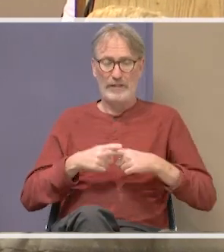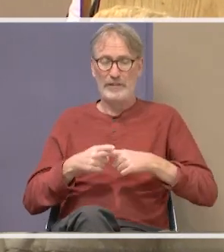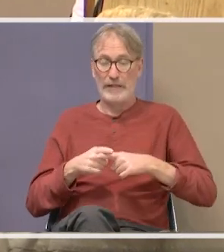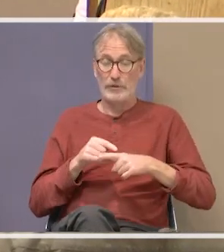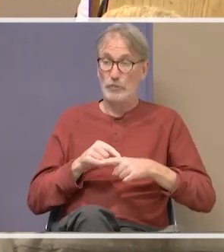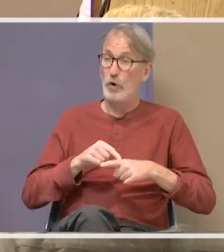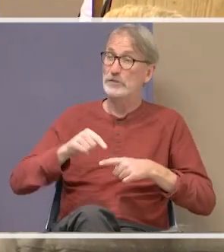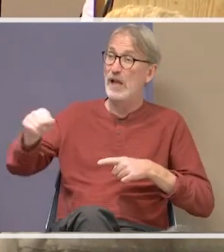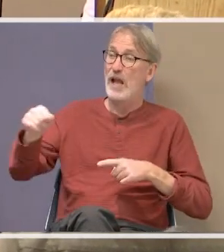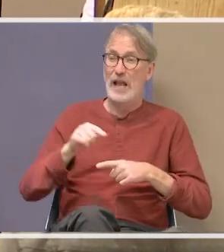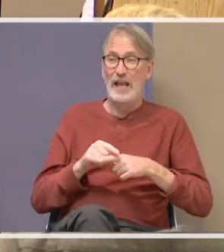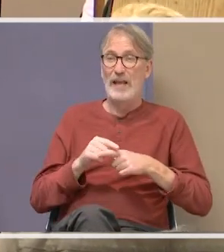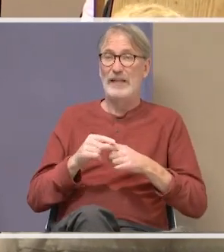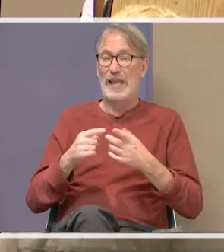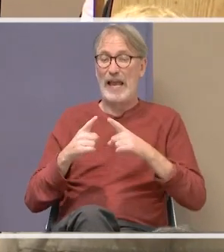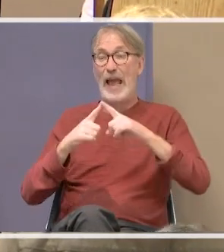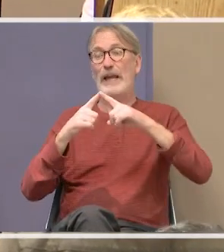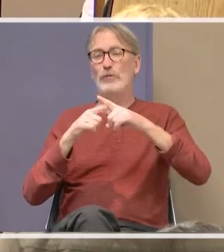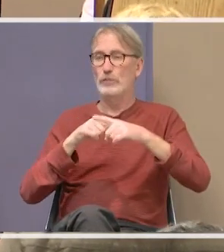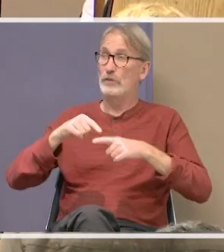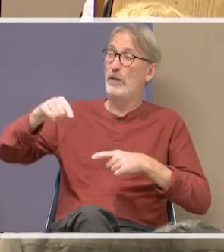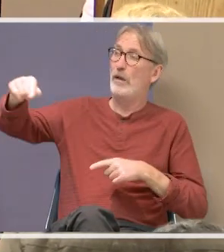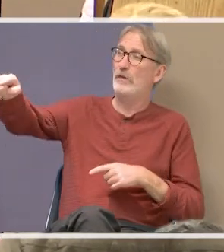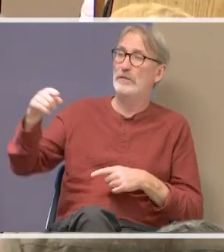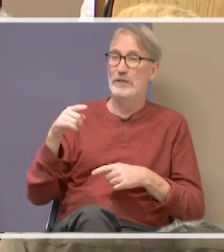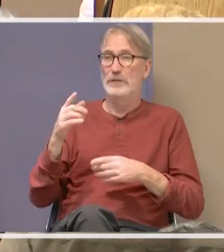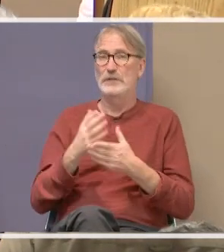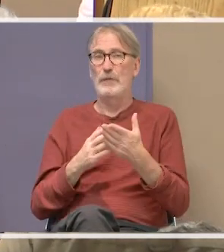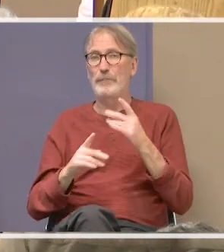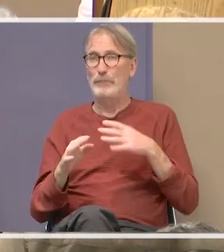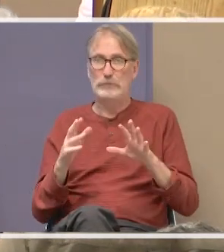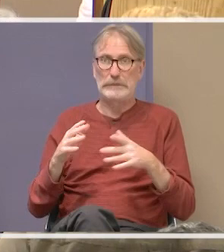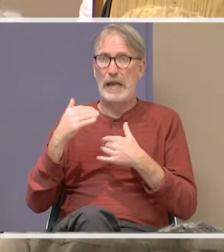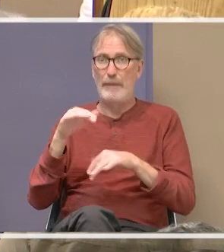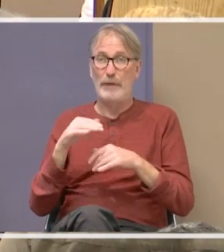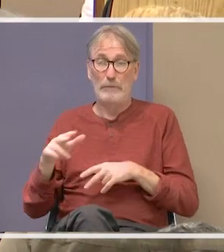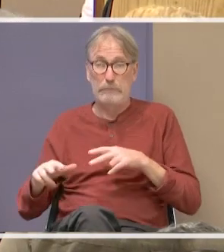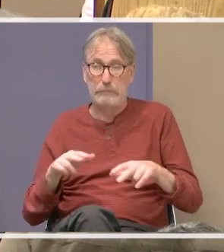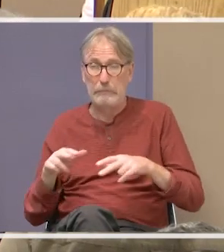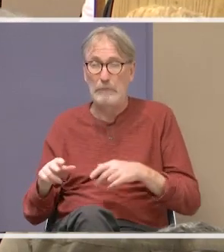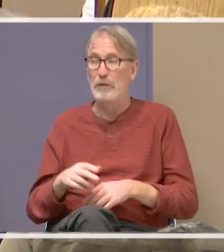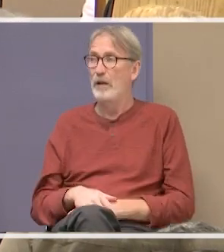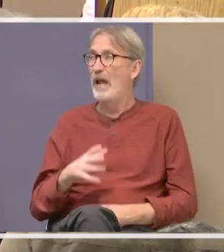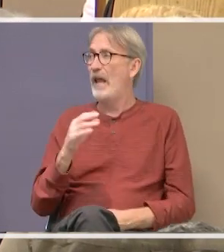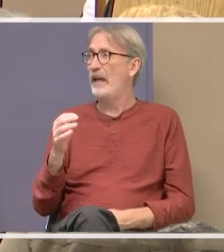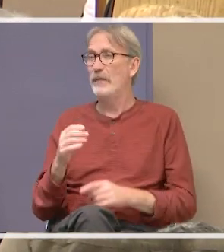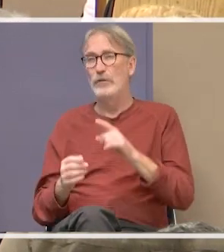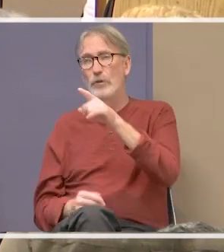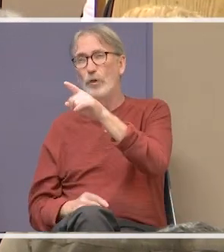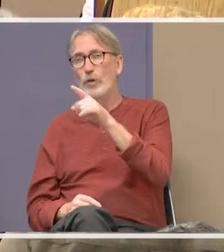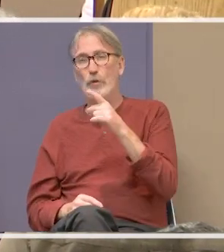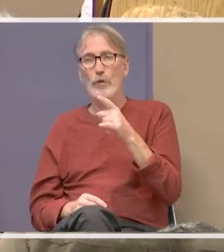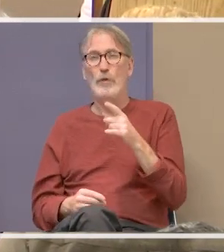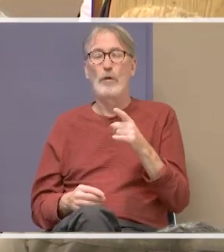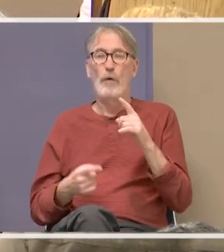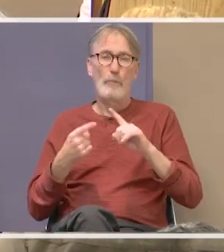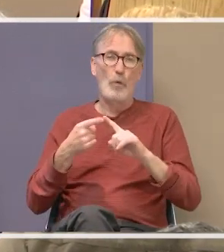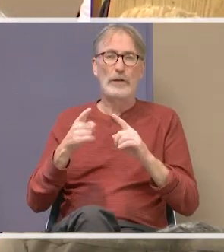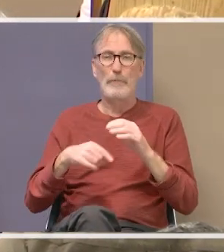last loop where they're turning, for some people it might be a little bit limited. I also want to come back to Tracy's point on the left